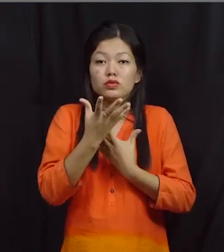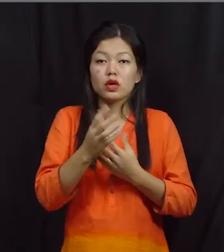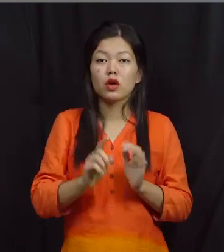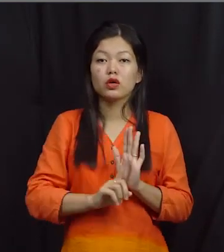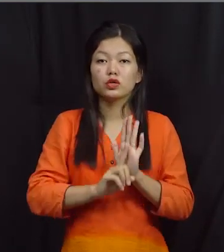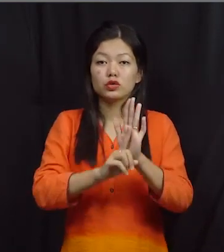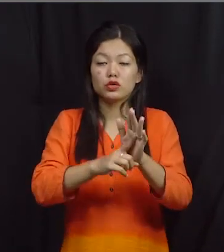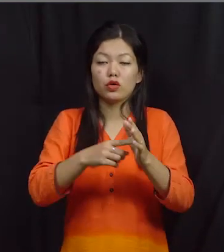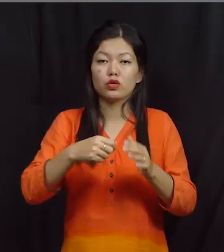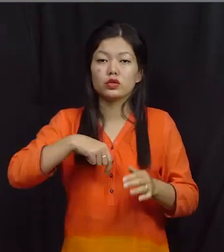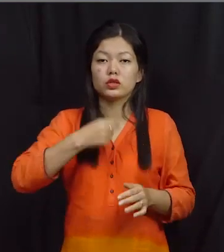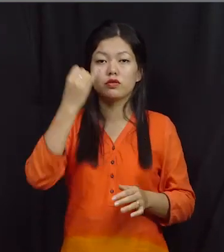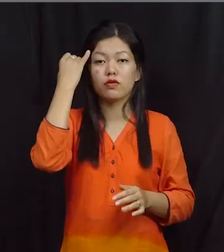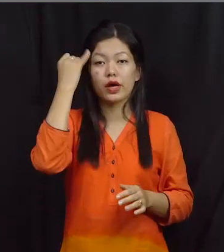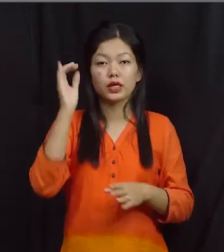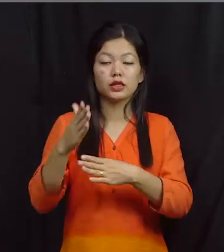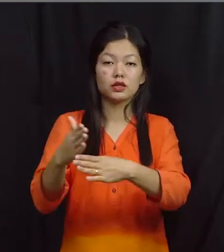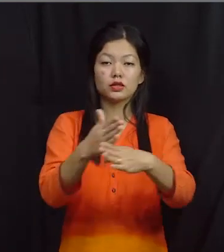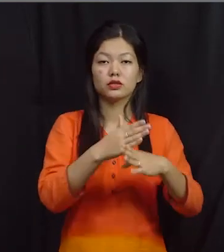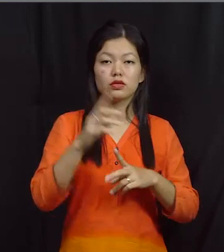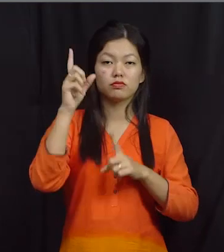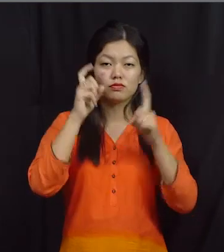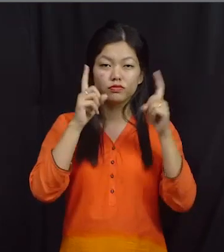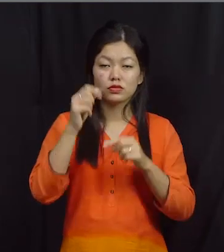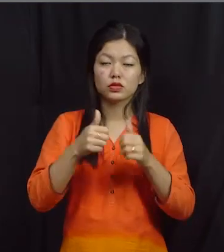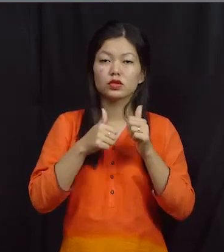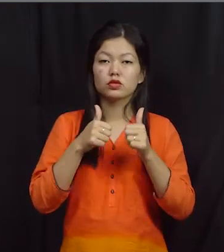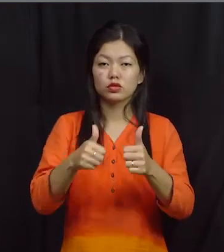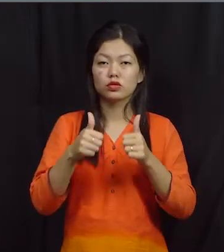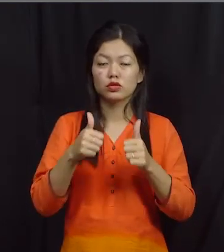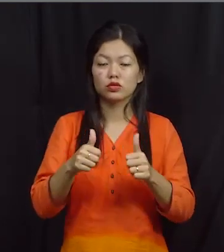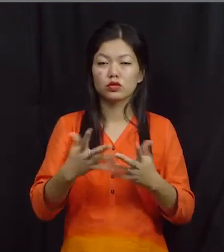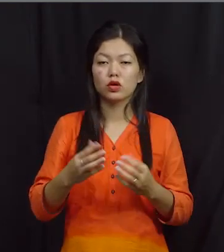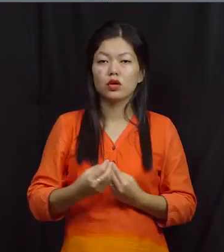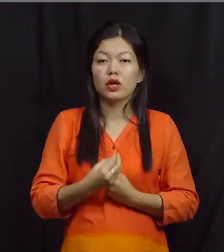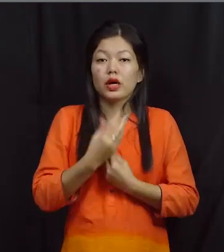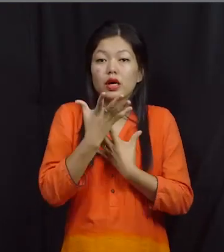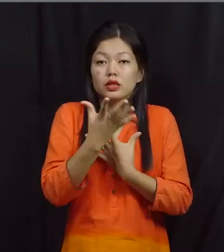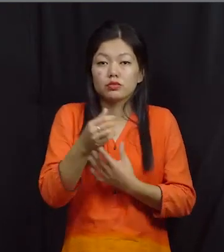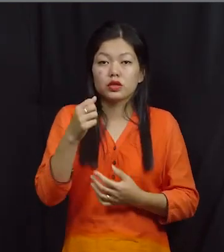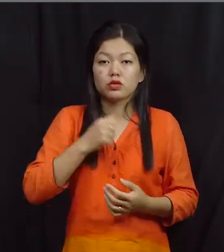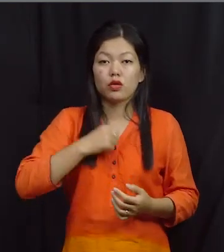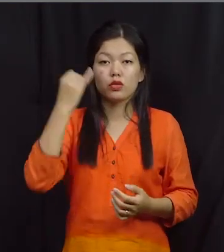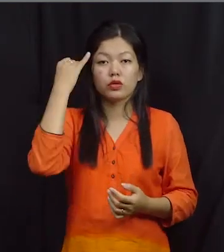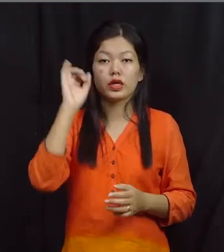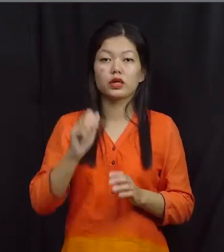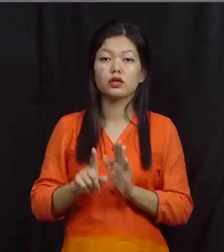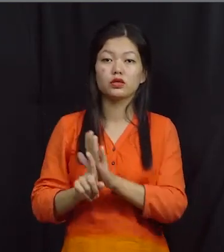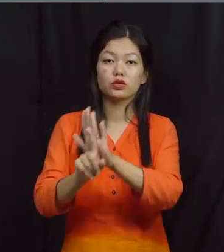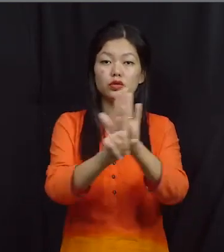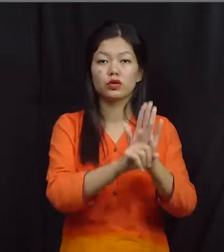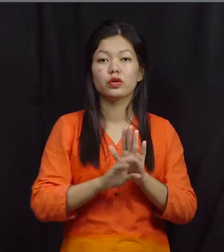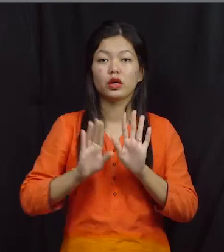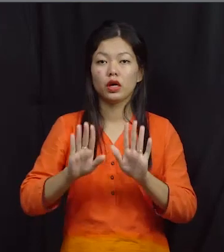is why self-expression is also another feature of the individual aims of education. Okay, and